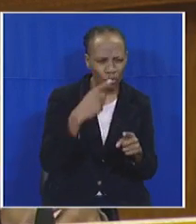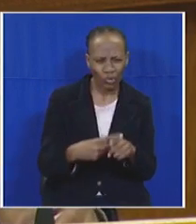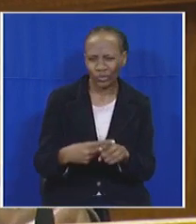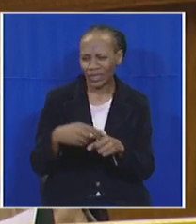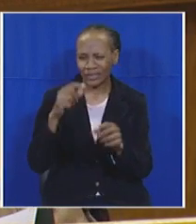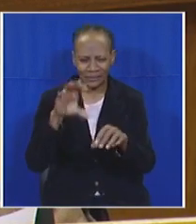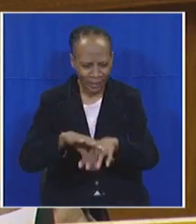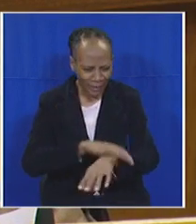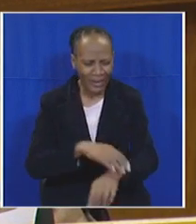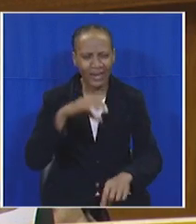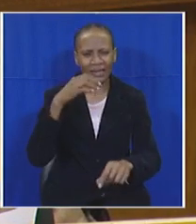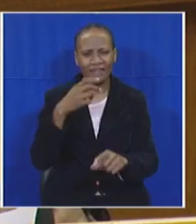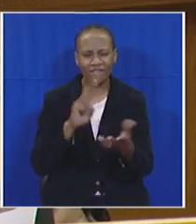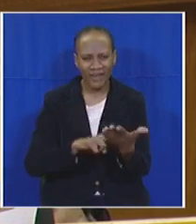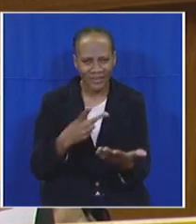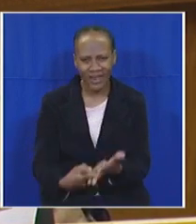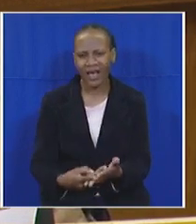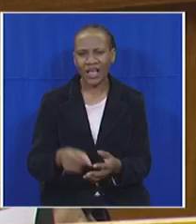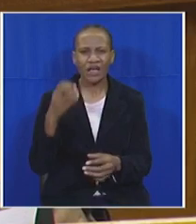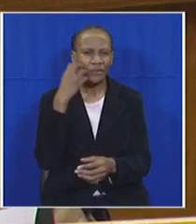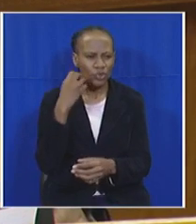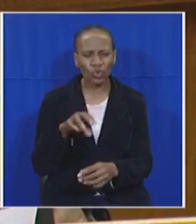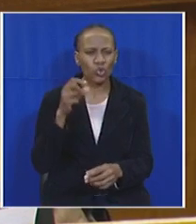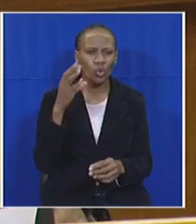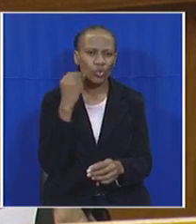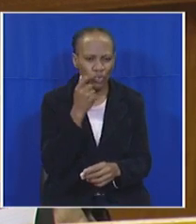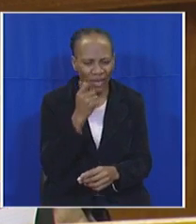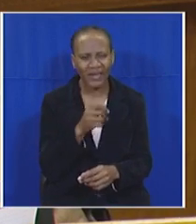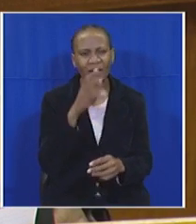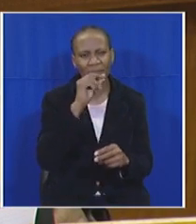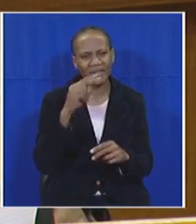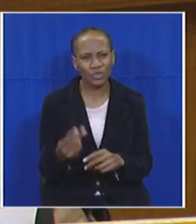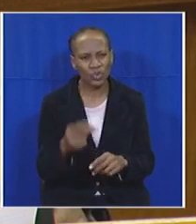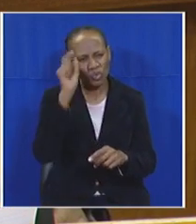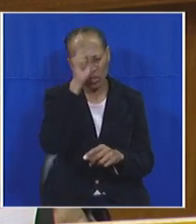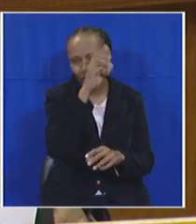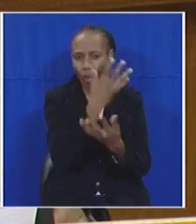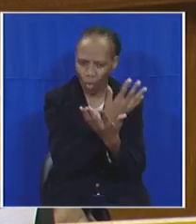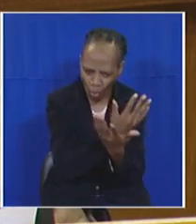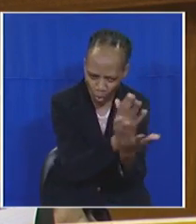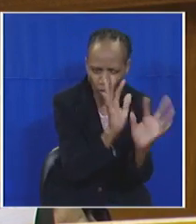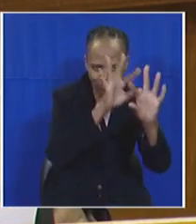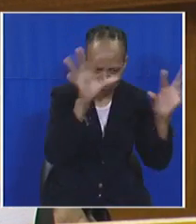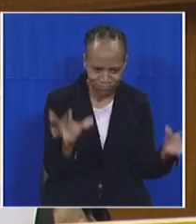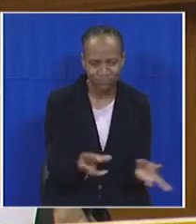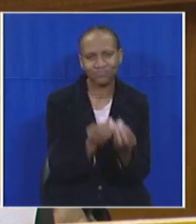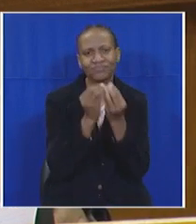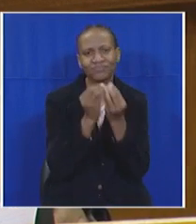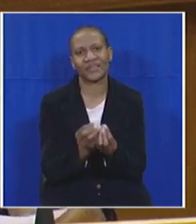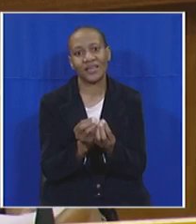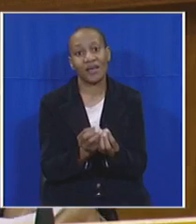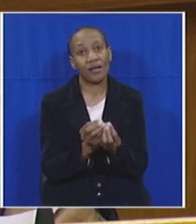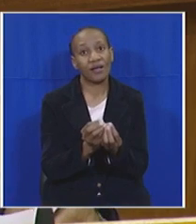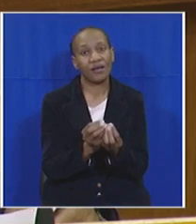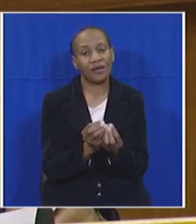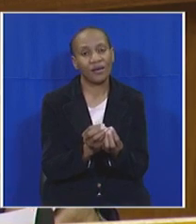AmaNdebele, Tsongas, Bavenda, Basotho, Batswana, Bapedi, AmaSwati, as they were the most oppressed since conquered